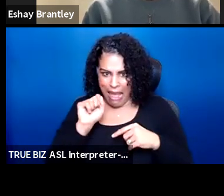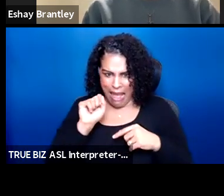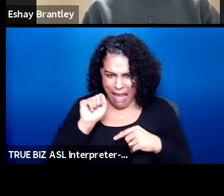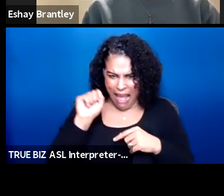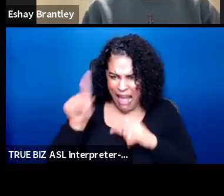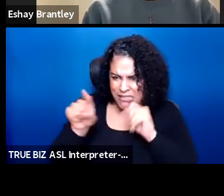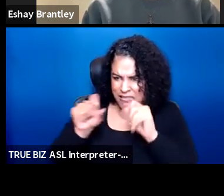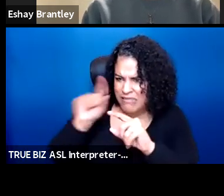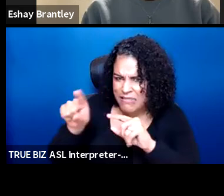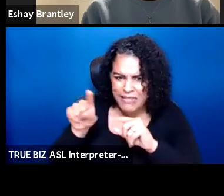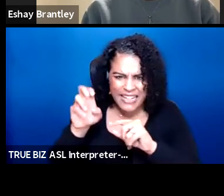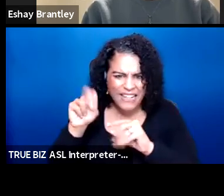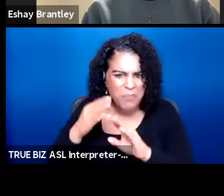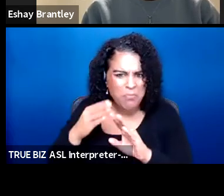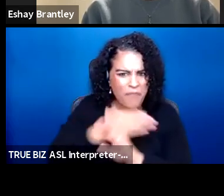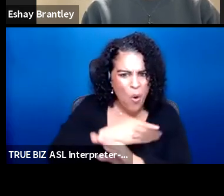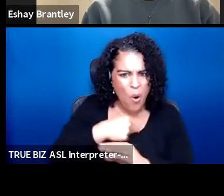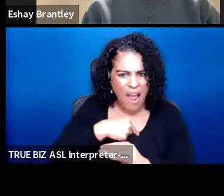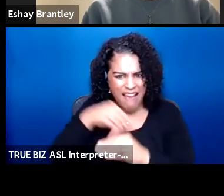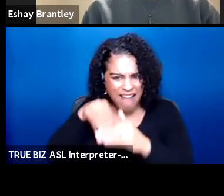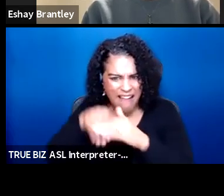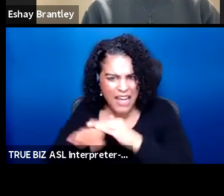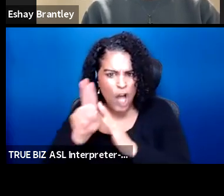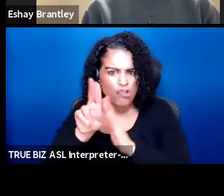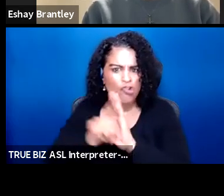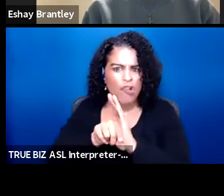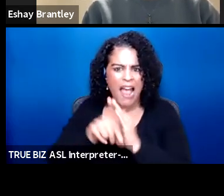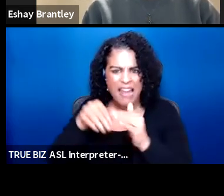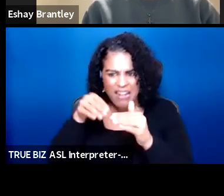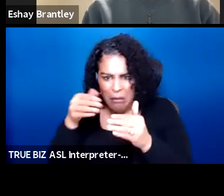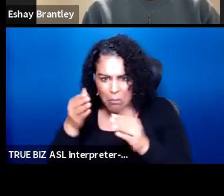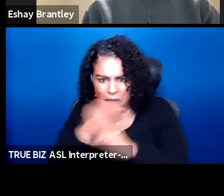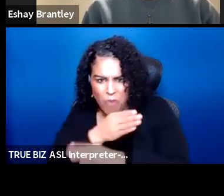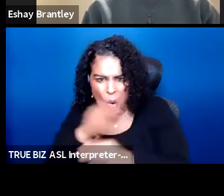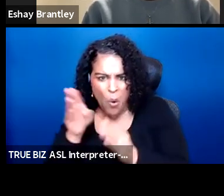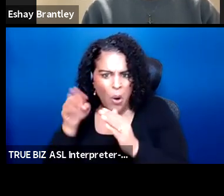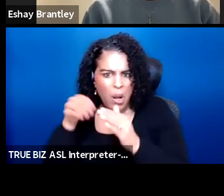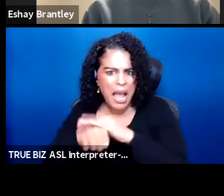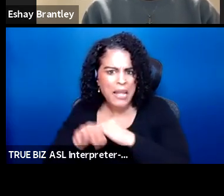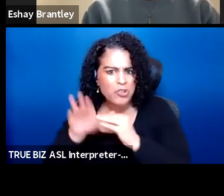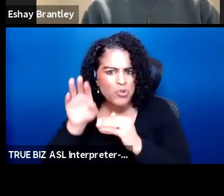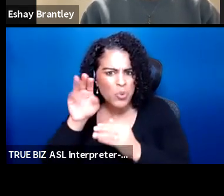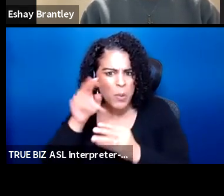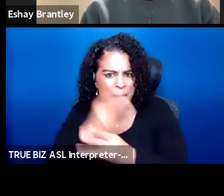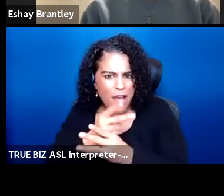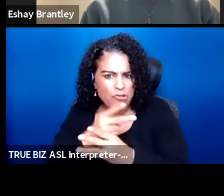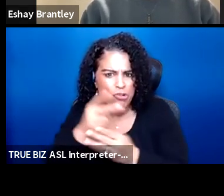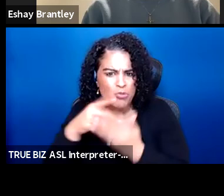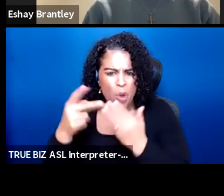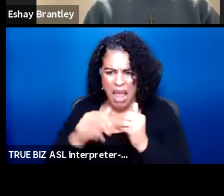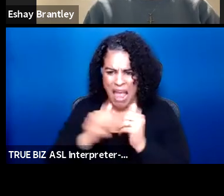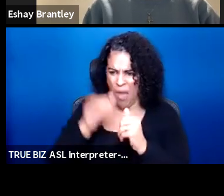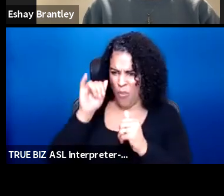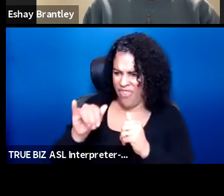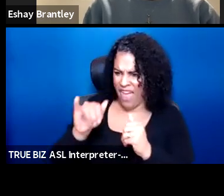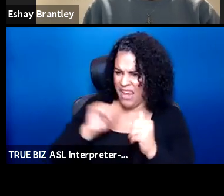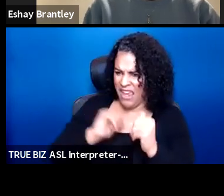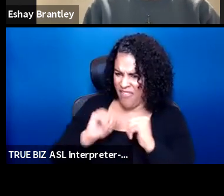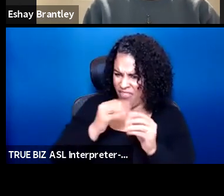ask before I even got into undergrad, before I even got into master's program, like, how is this theater, how is this piece, how is this